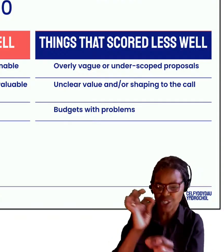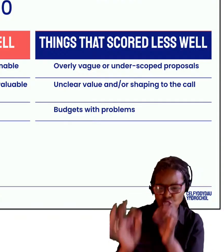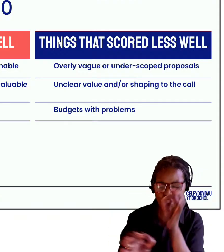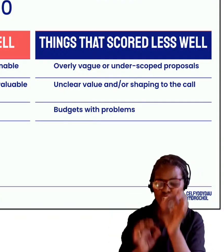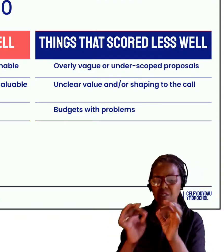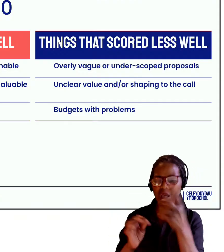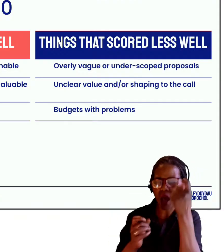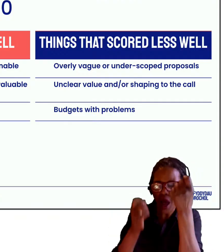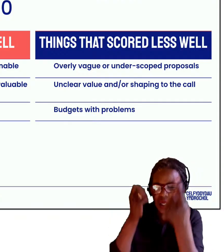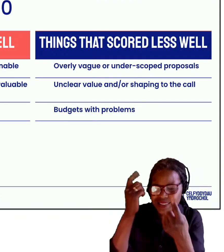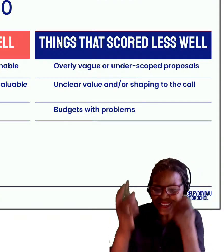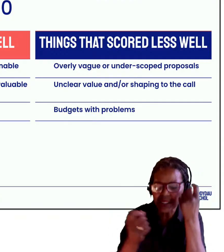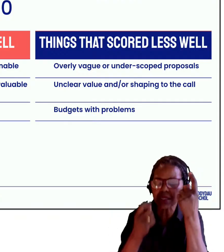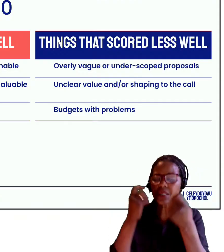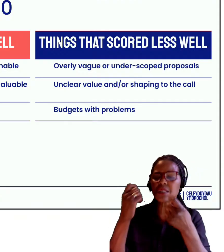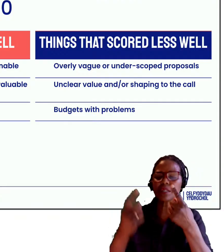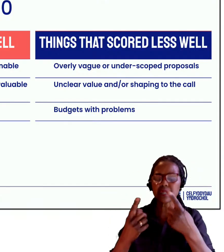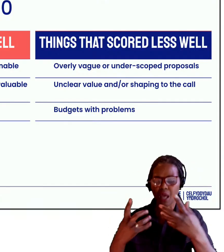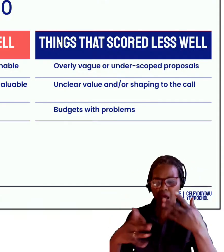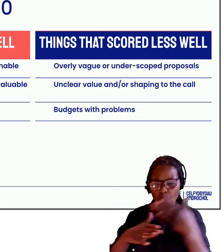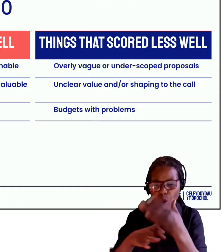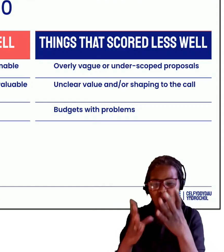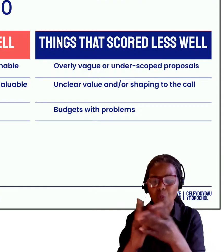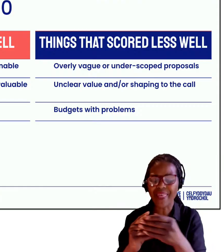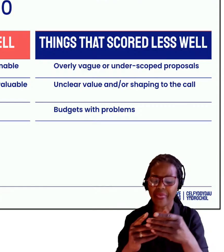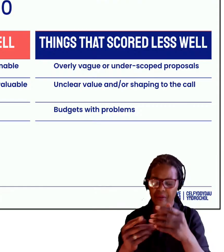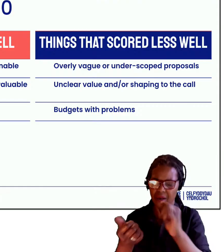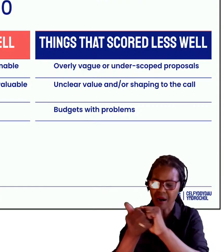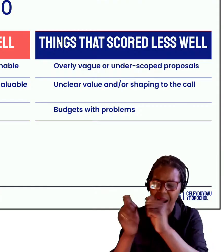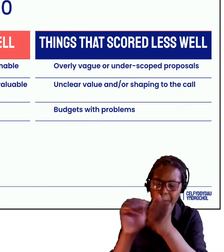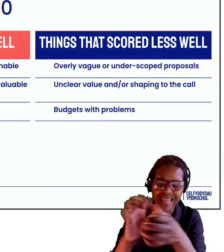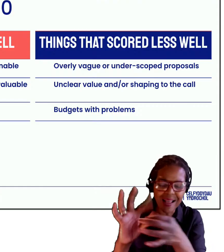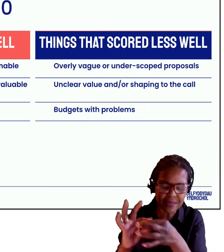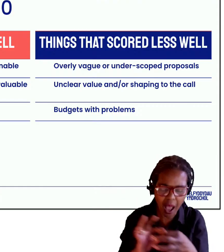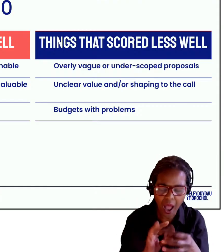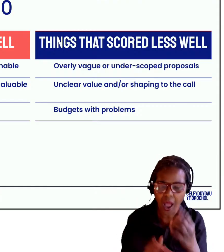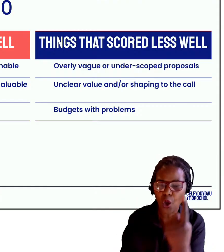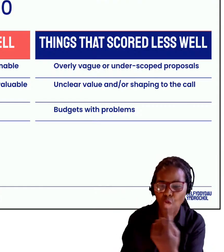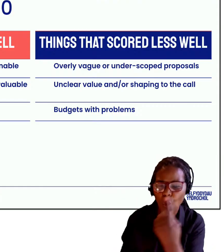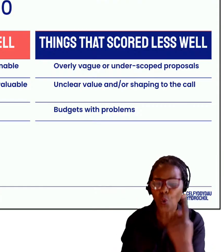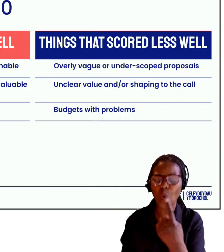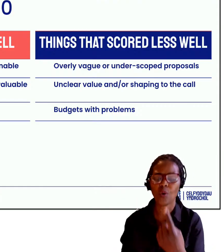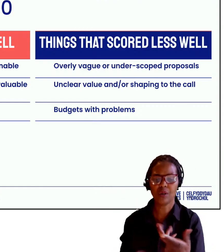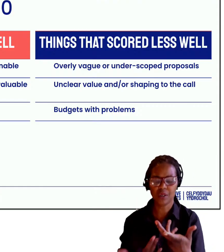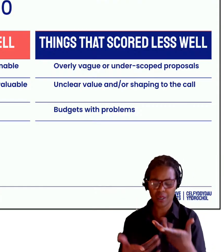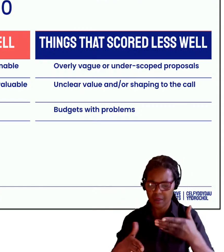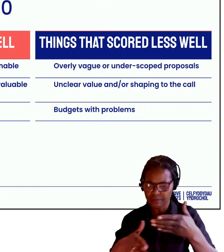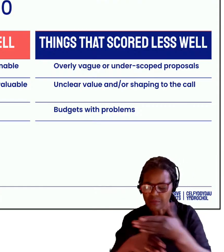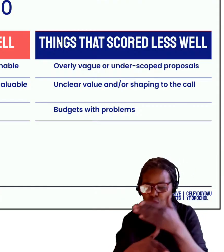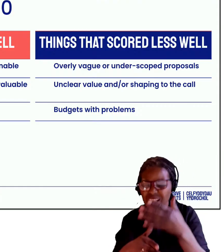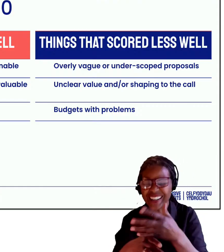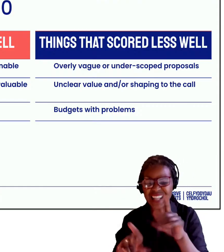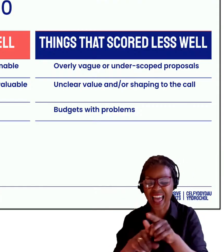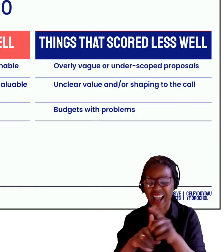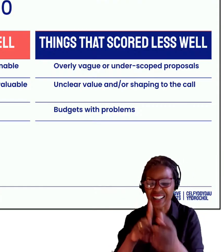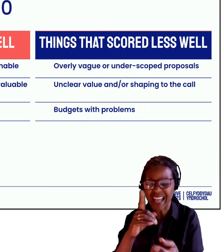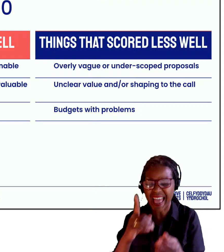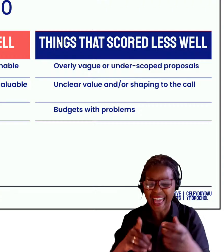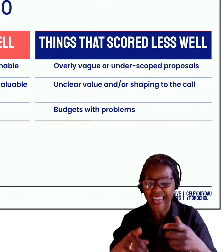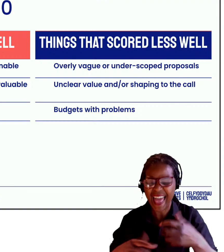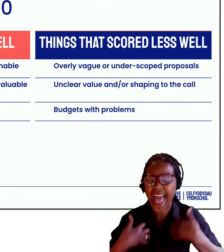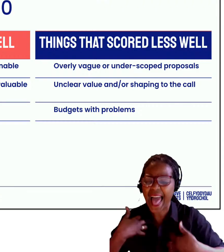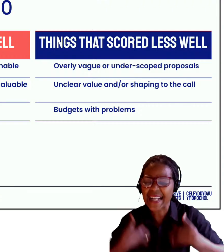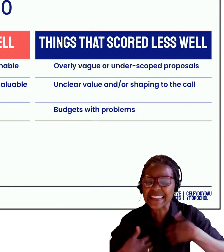or starting to work with a potential collaborator, running a mini activity to get familiar with a particular technology, or participating